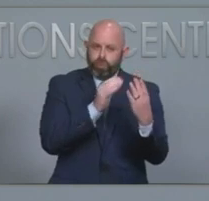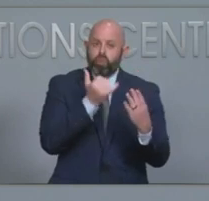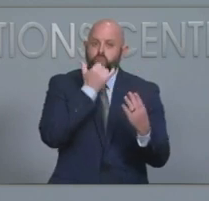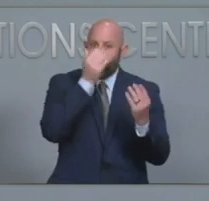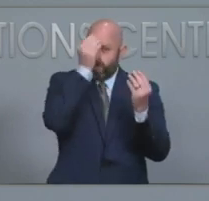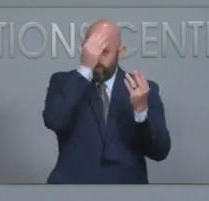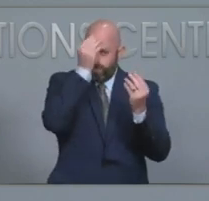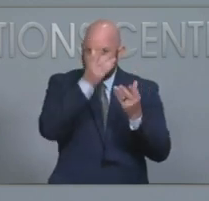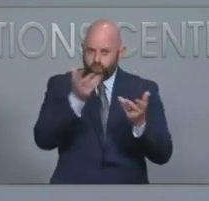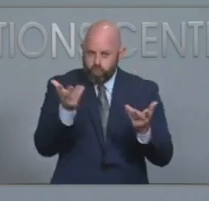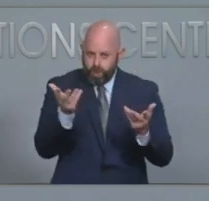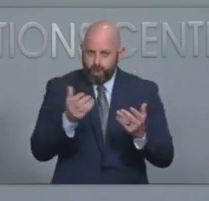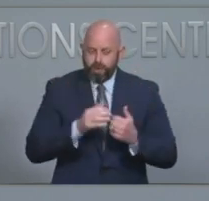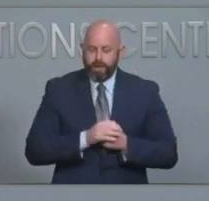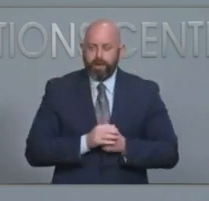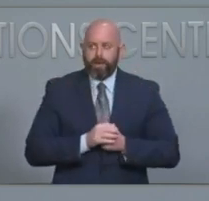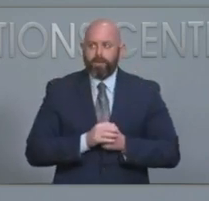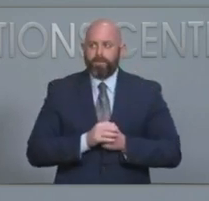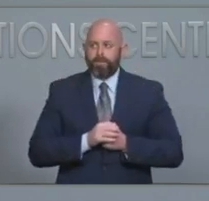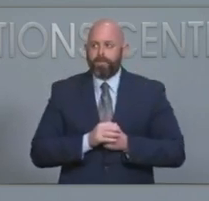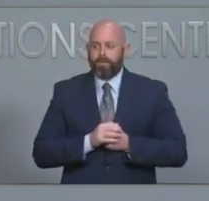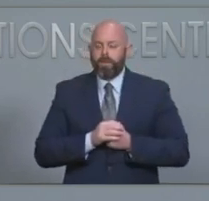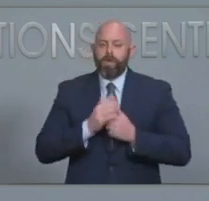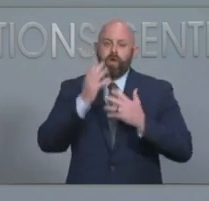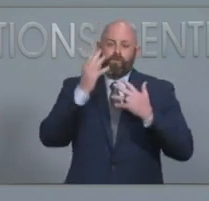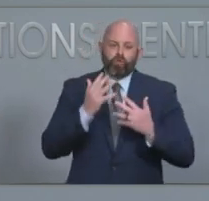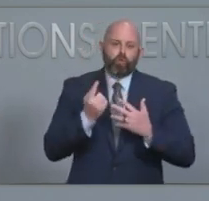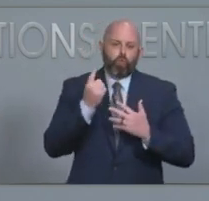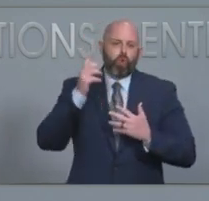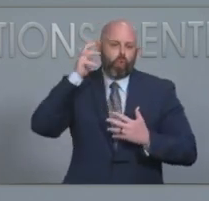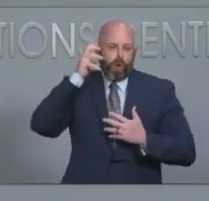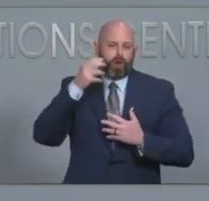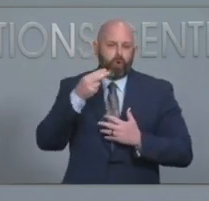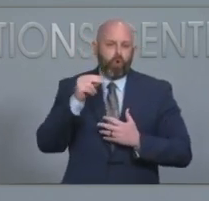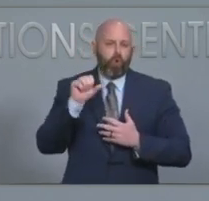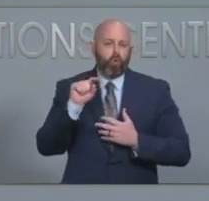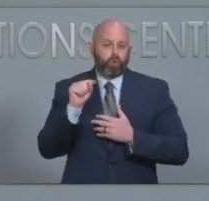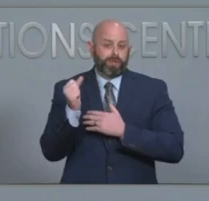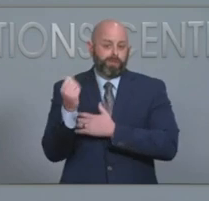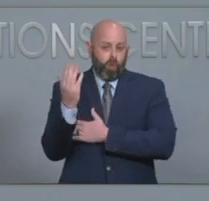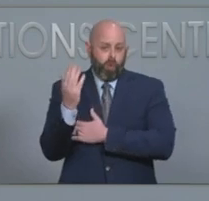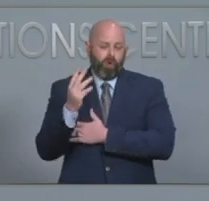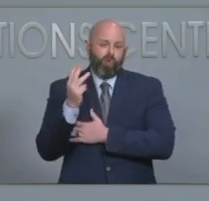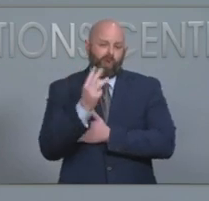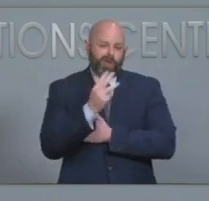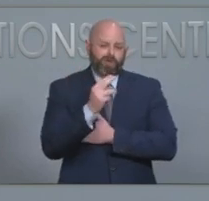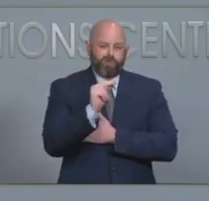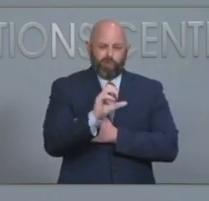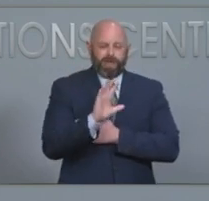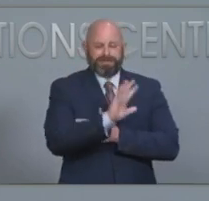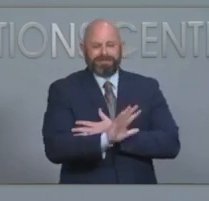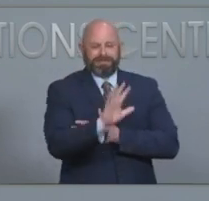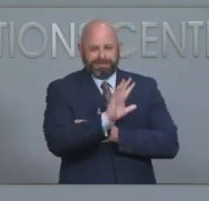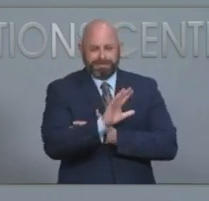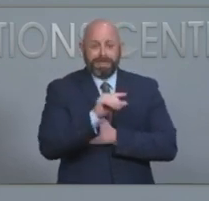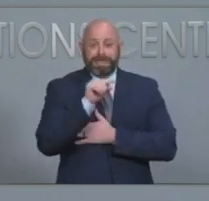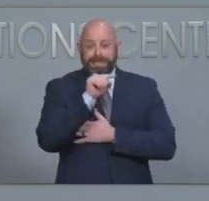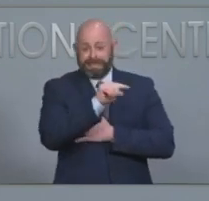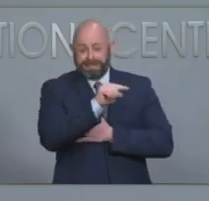disinformation, unfortunately, a radio host this morning in the western part of the state